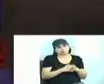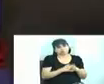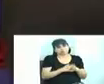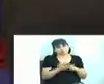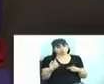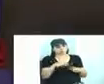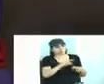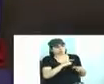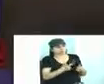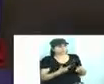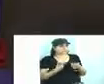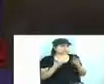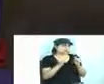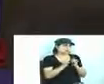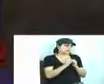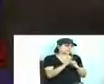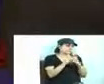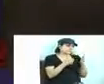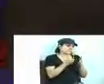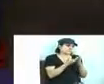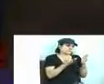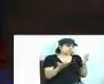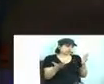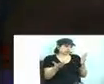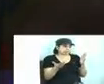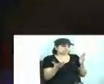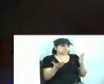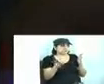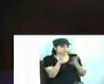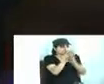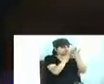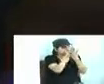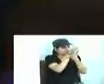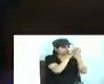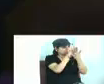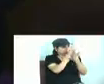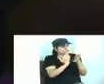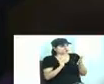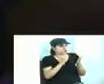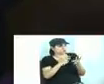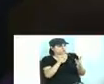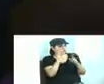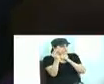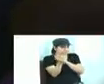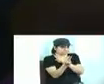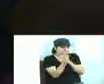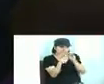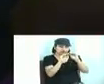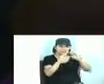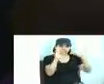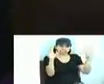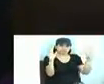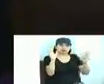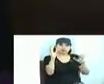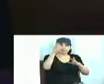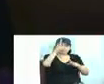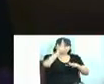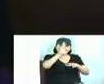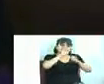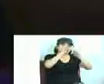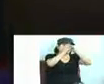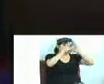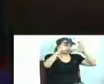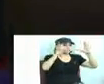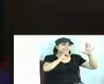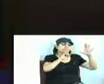We live with all of this stuff that obscures and fragments our view to what God's vision really